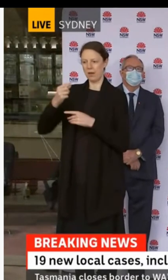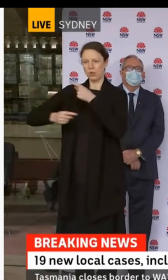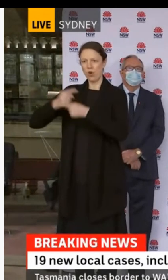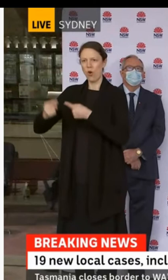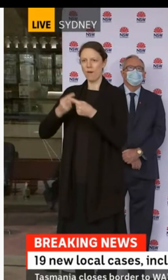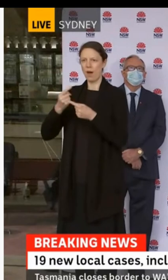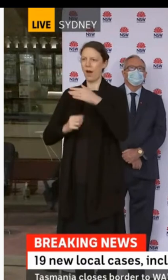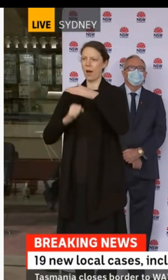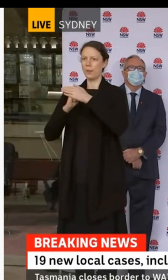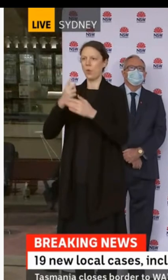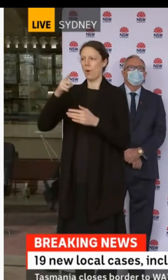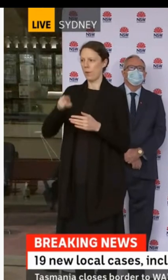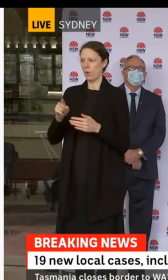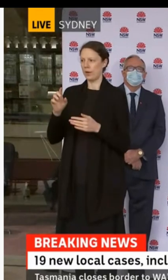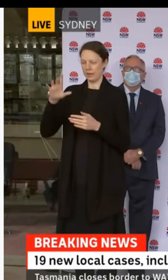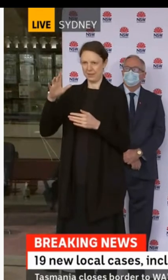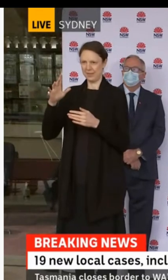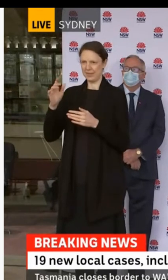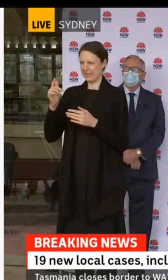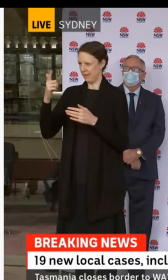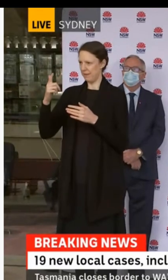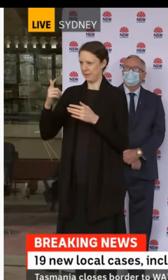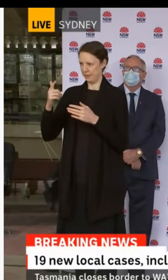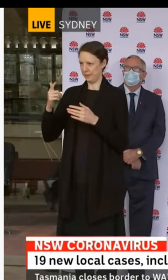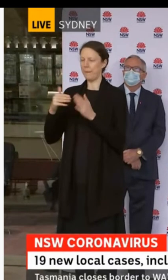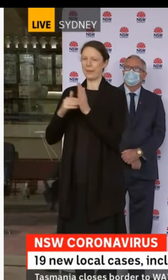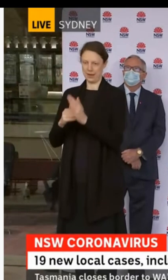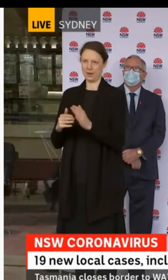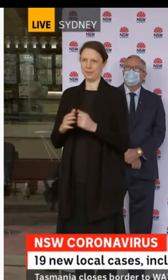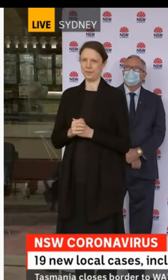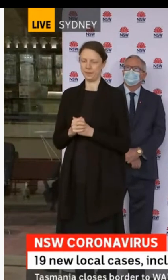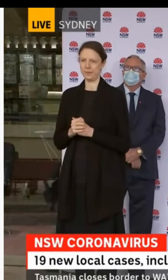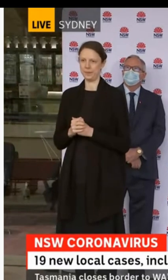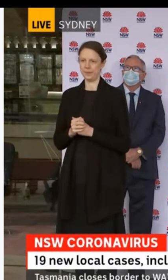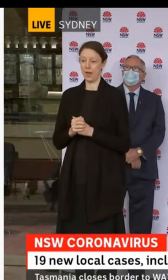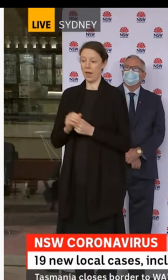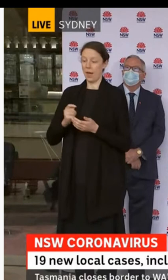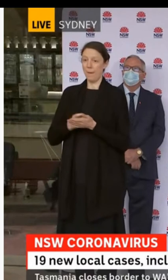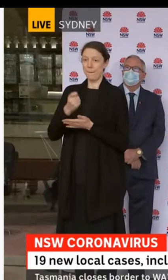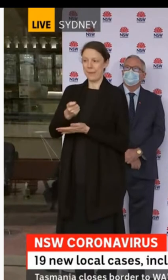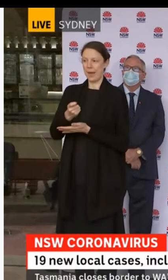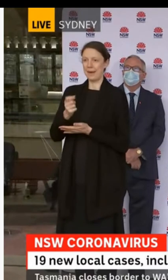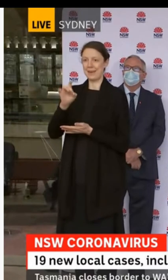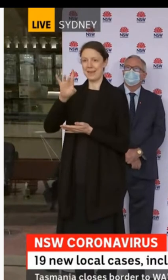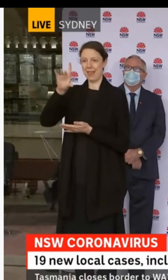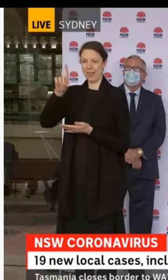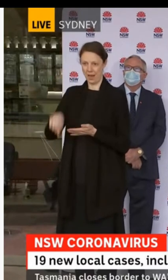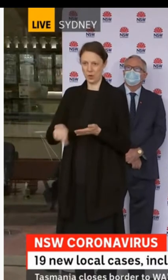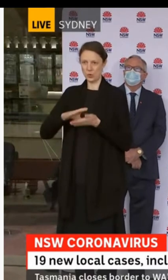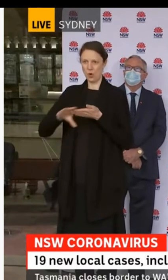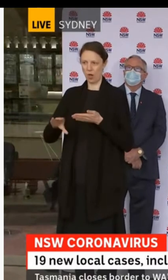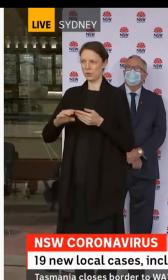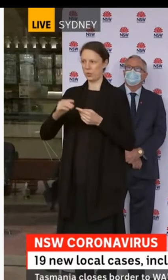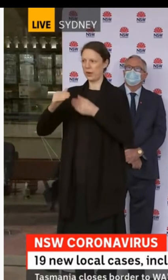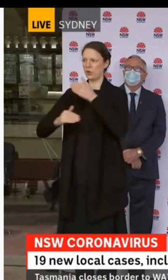of over $75,000 a year, and that includes sole traders. A payment of $10,000, it is a turnover reduction of 75%.